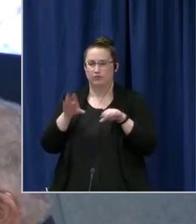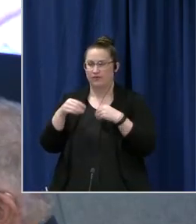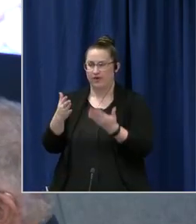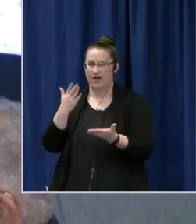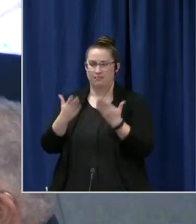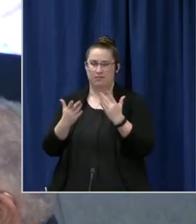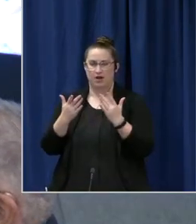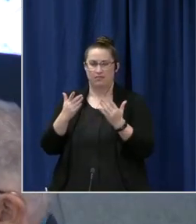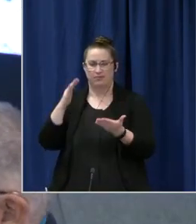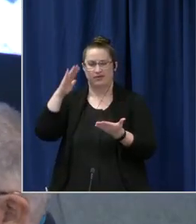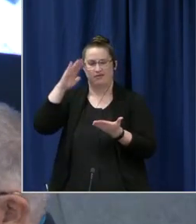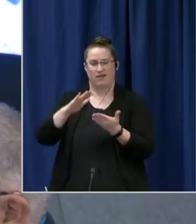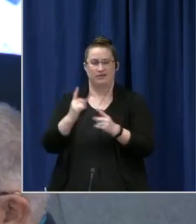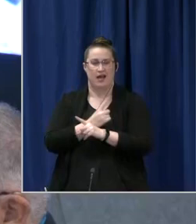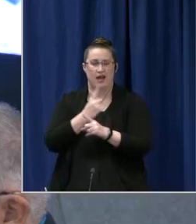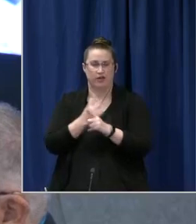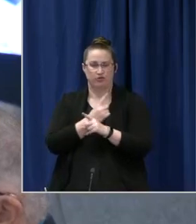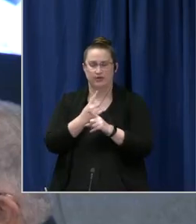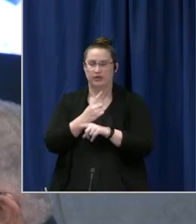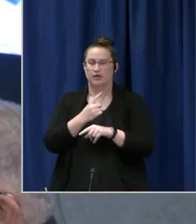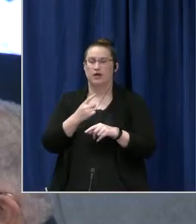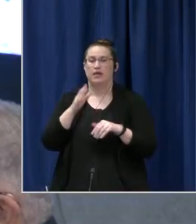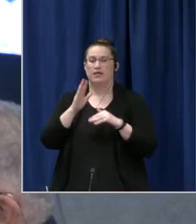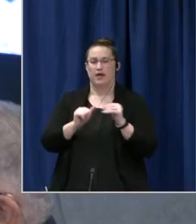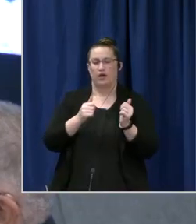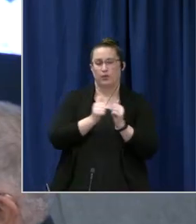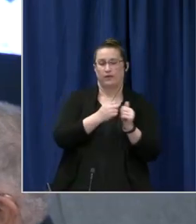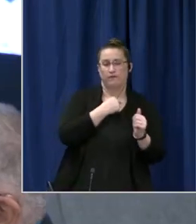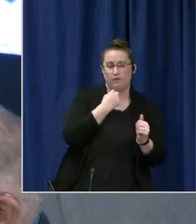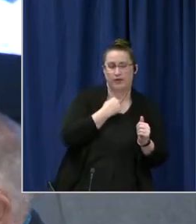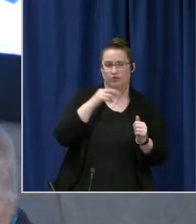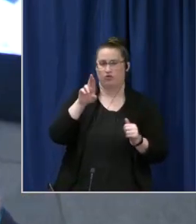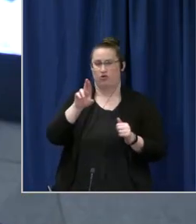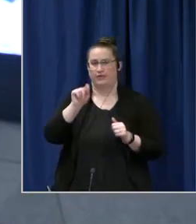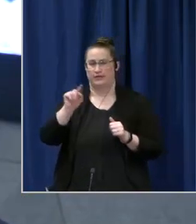may be less precise than that provided with a voice call or with RTT.